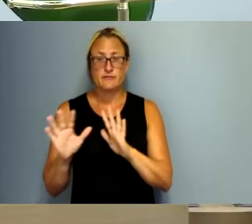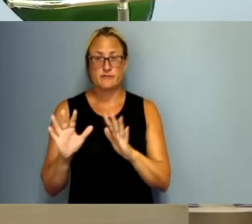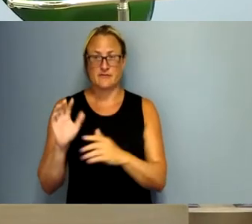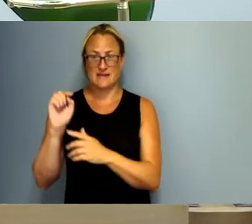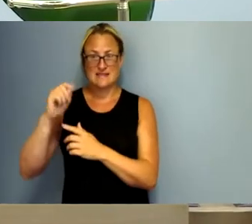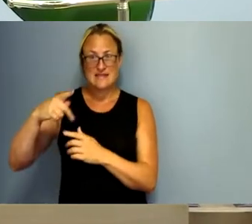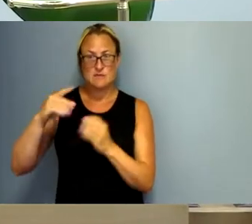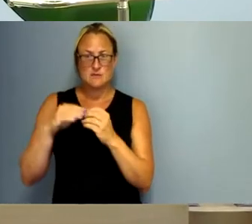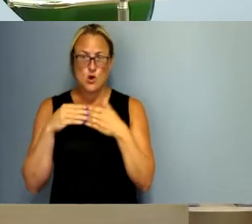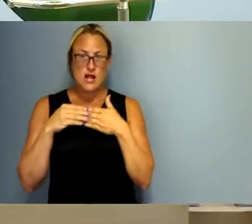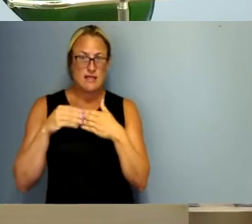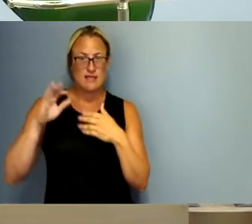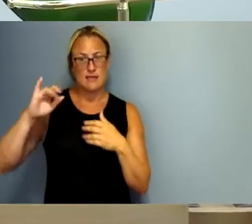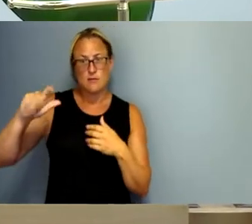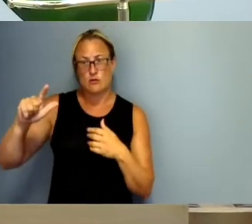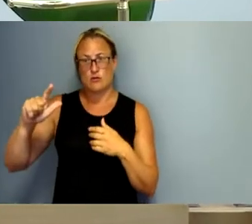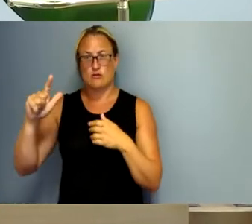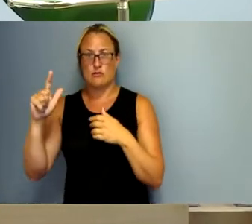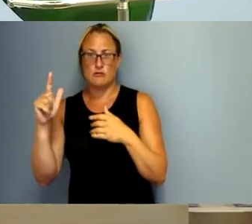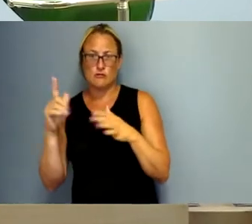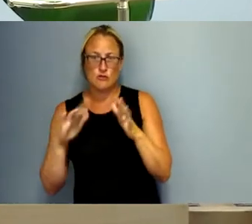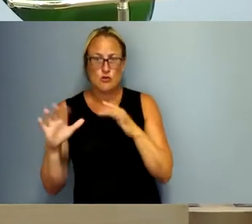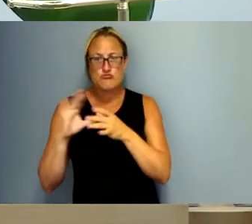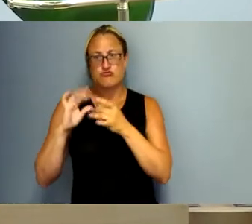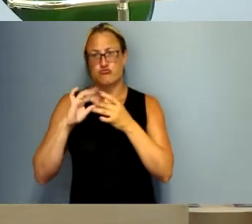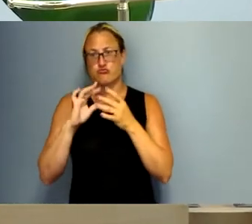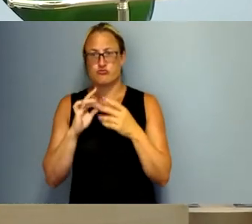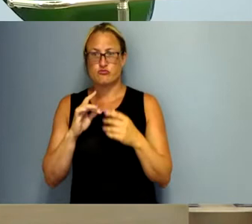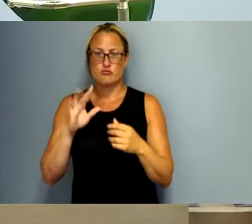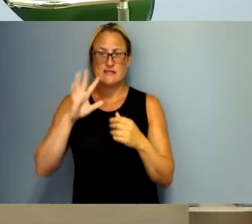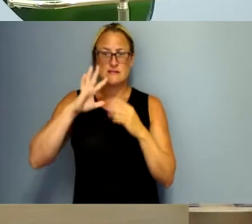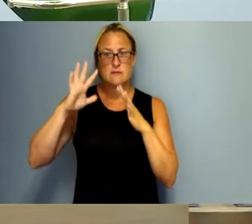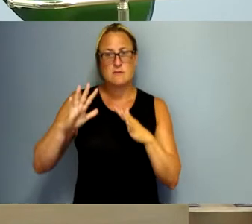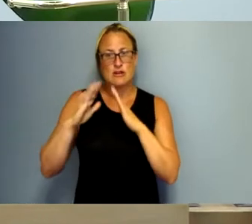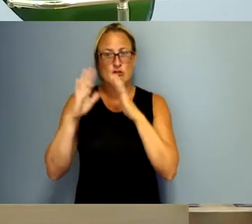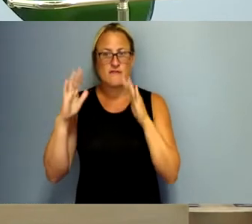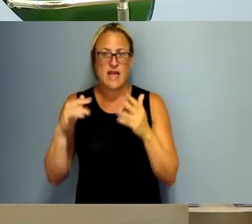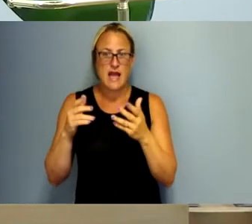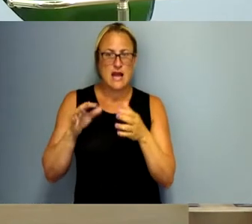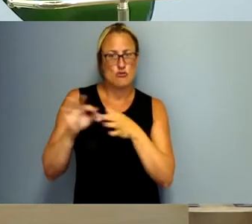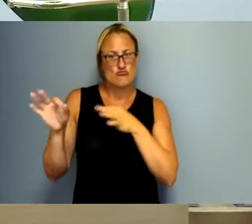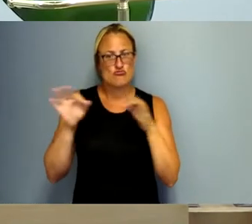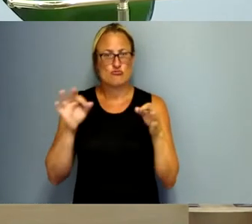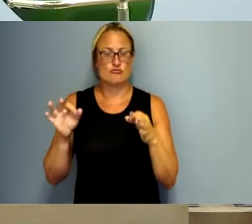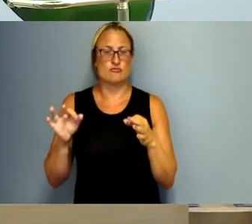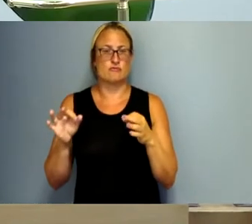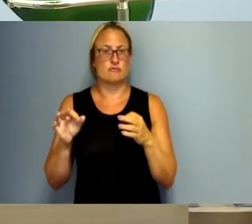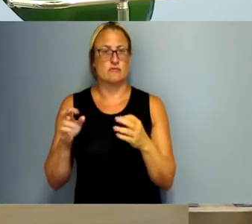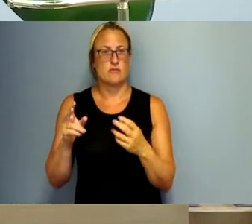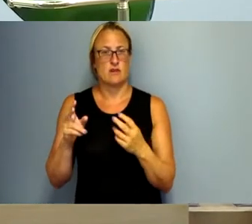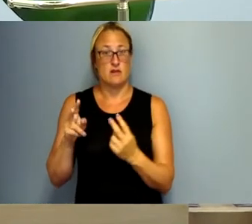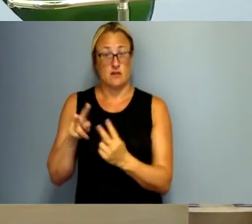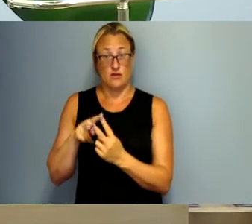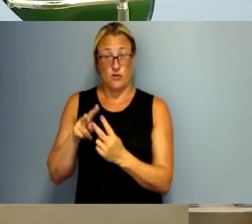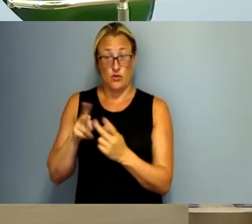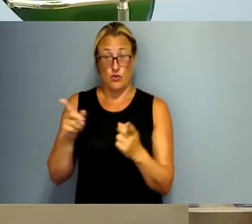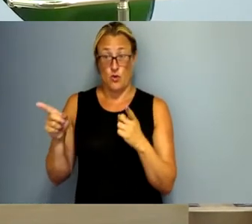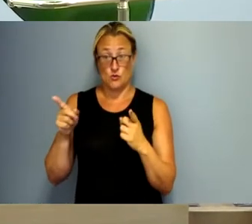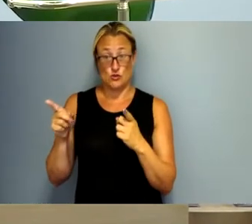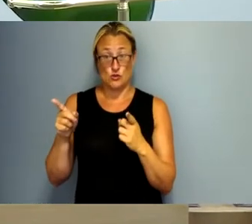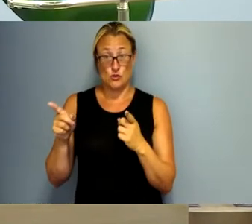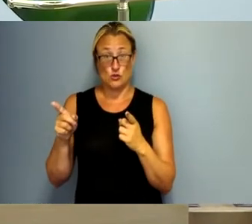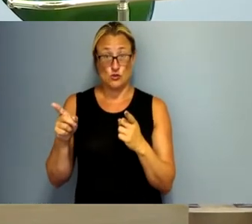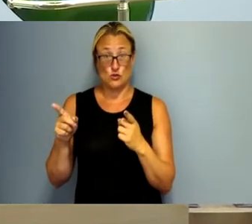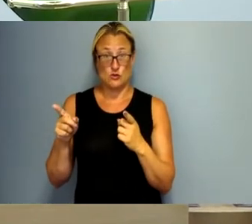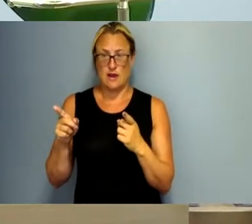liberal lion from Massachusetts who was Speaker of the House. And they would, and the